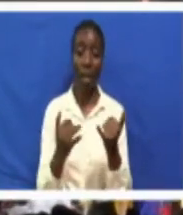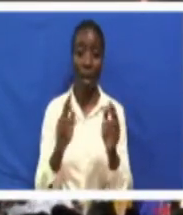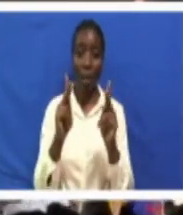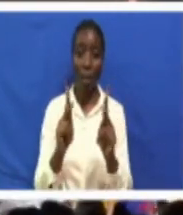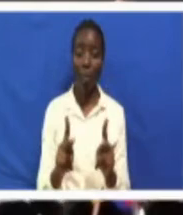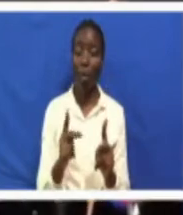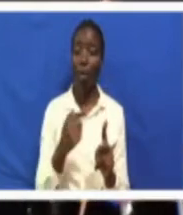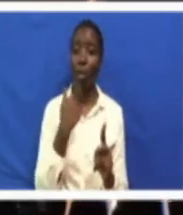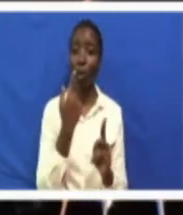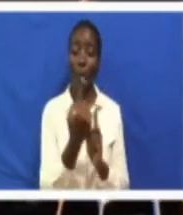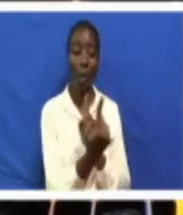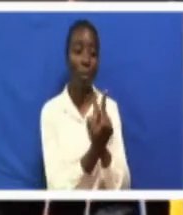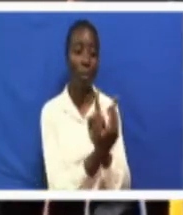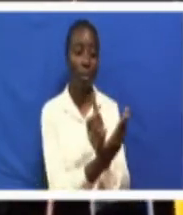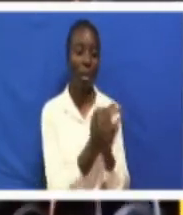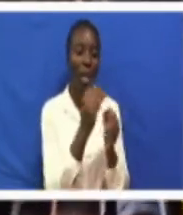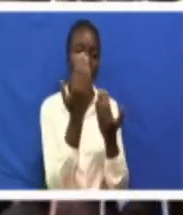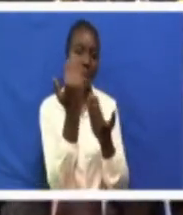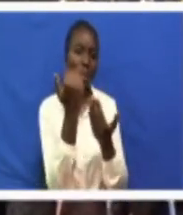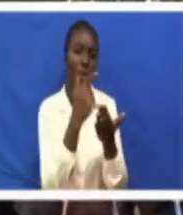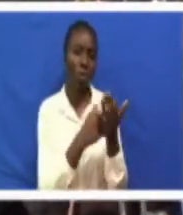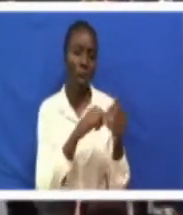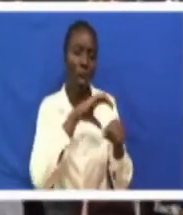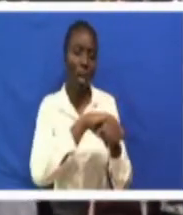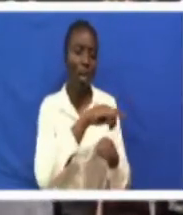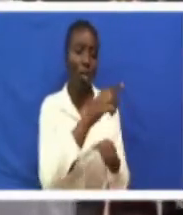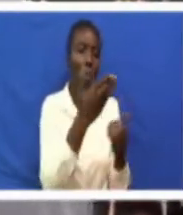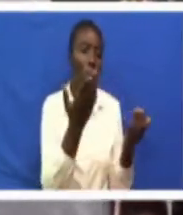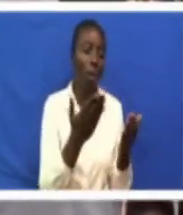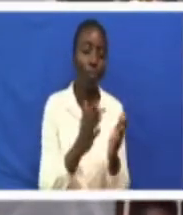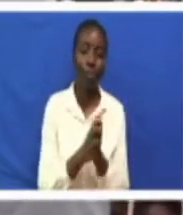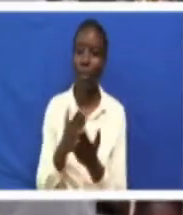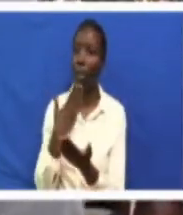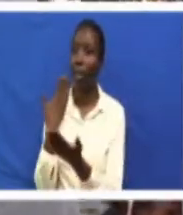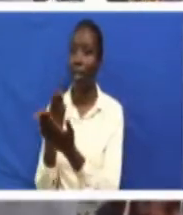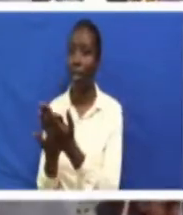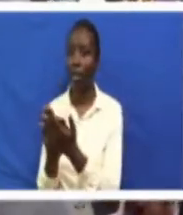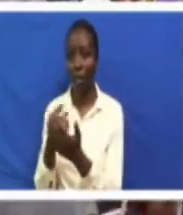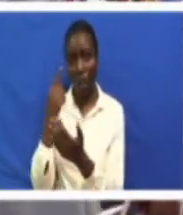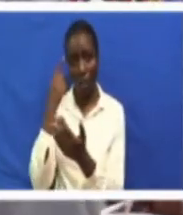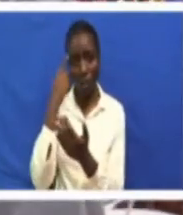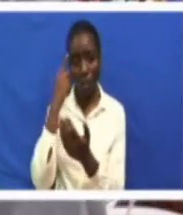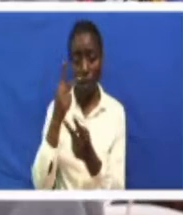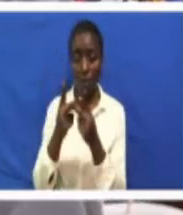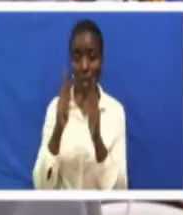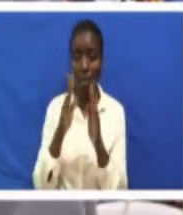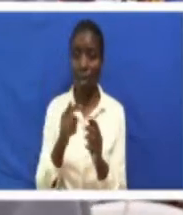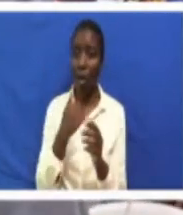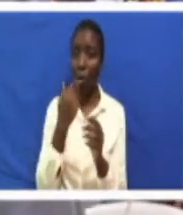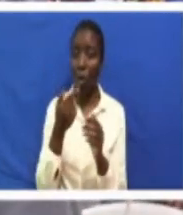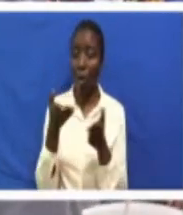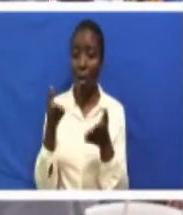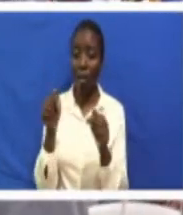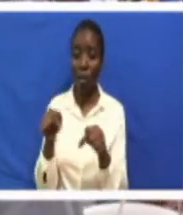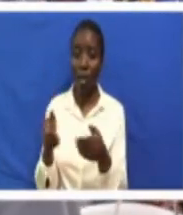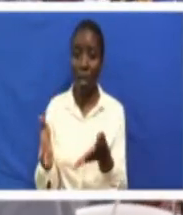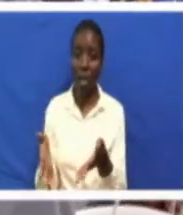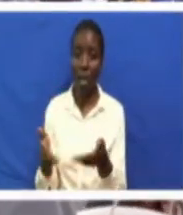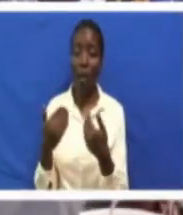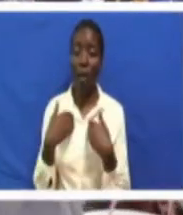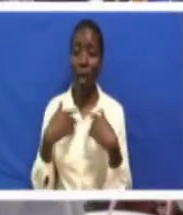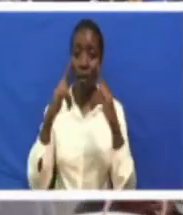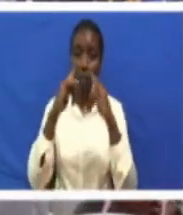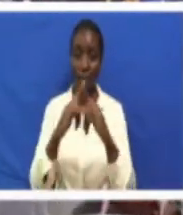looking for you here in the grounds what are they expecting and where are you found thank you for the vistas today you are in this ground we have